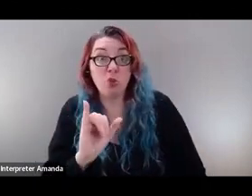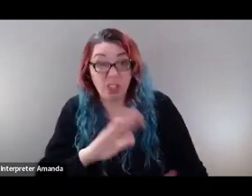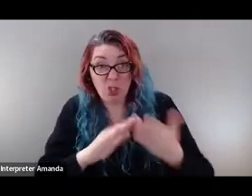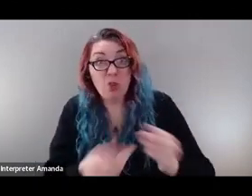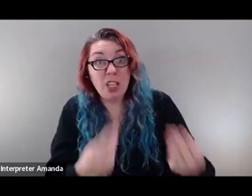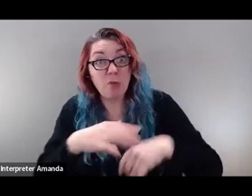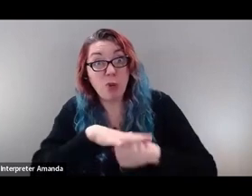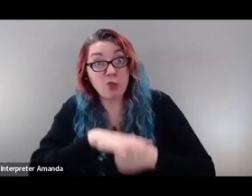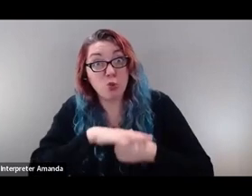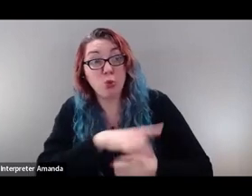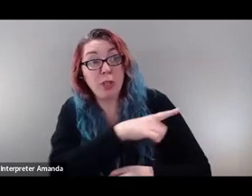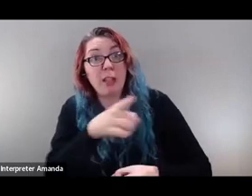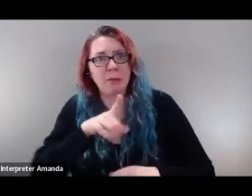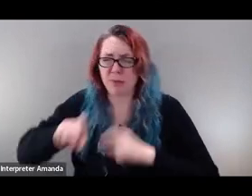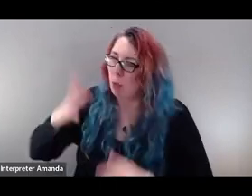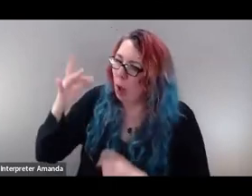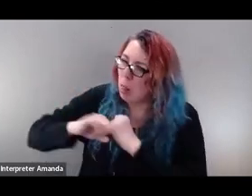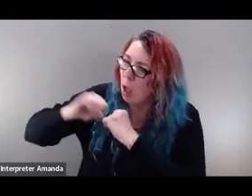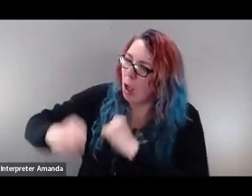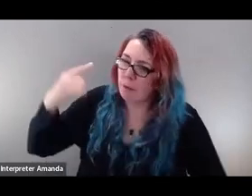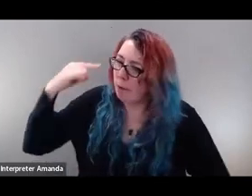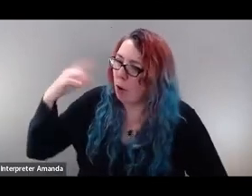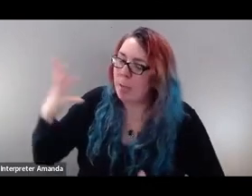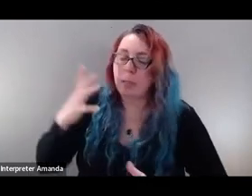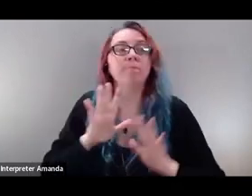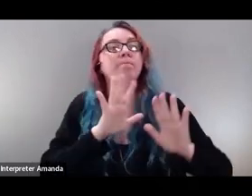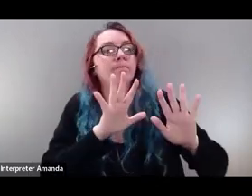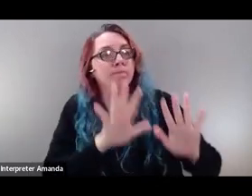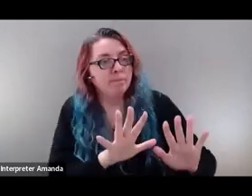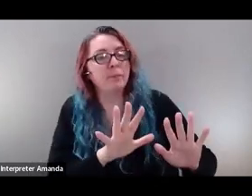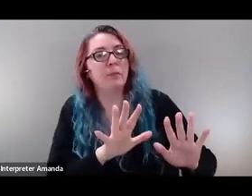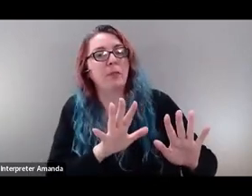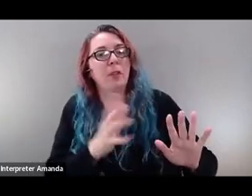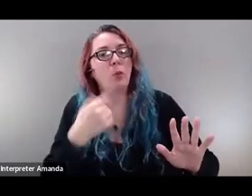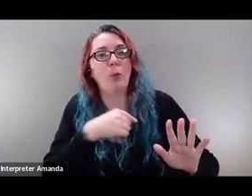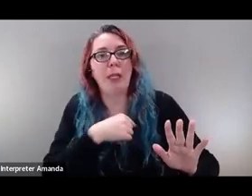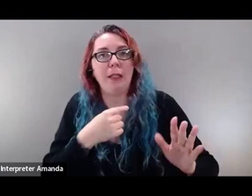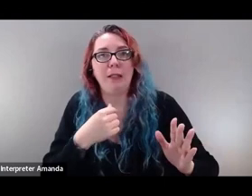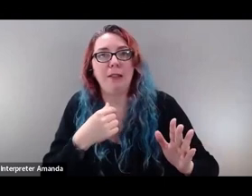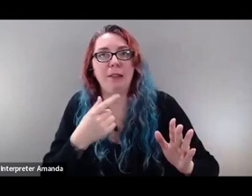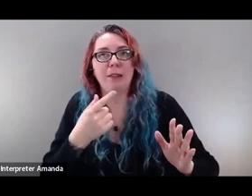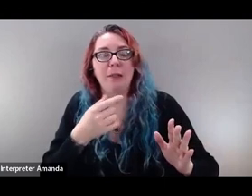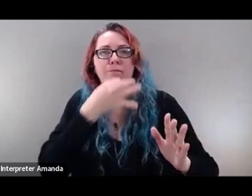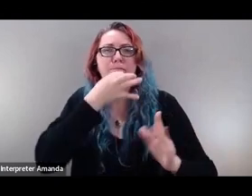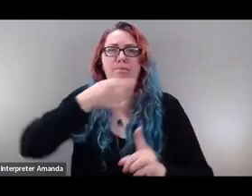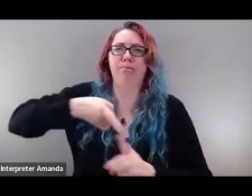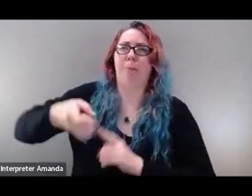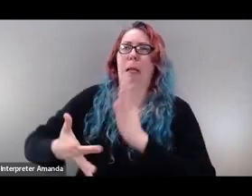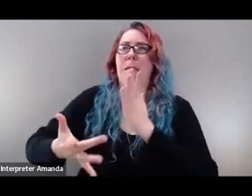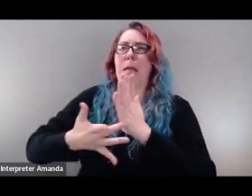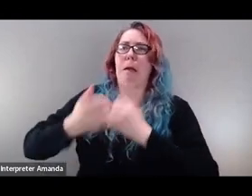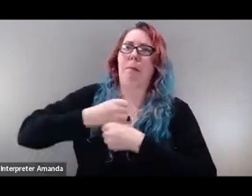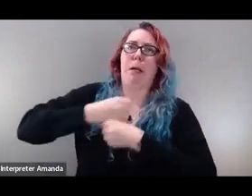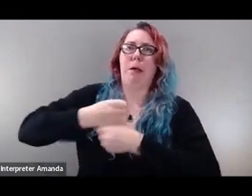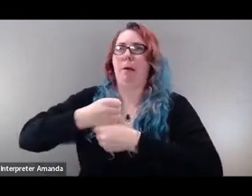and all these feelings and all this pressure. And it was weird because we're like, we don't want to just become the tech factory. And so then, you know,